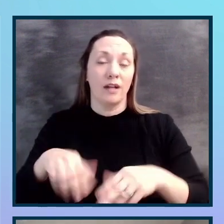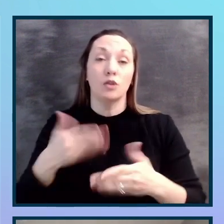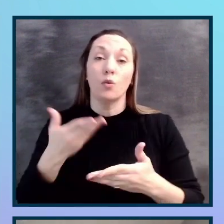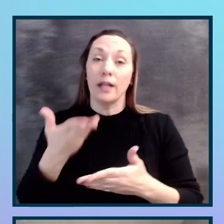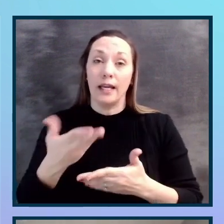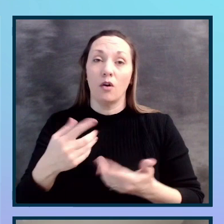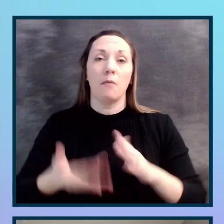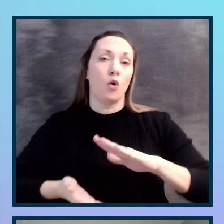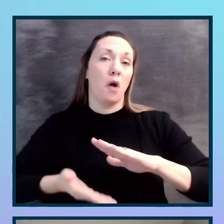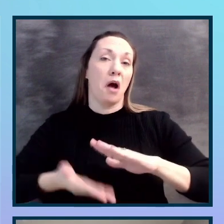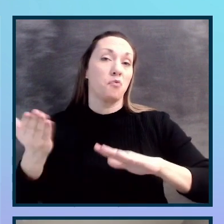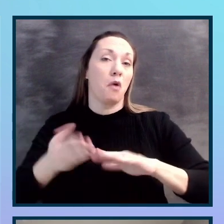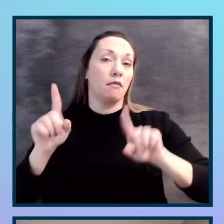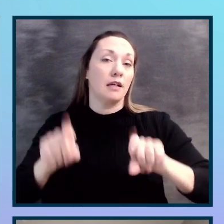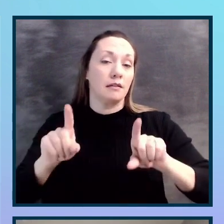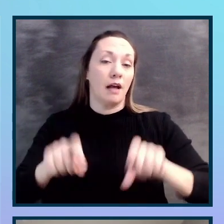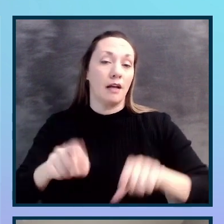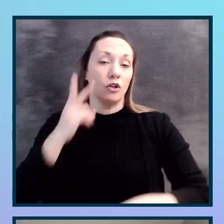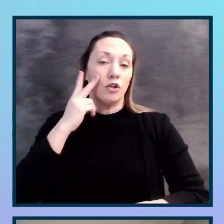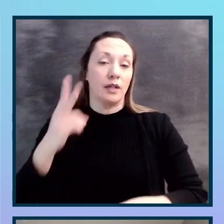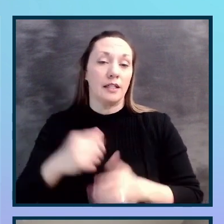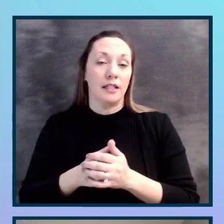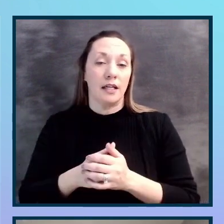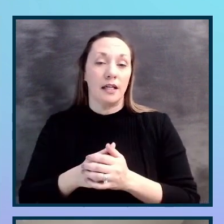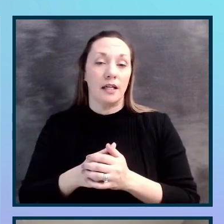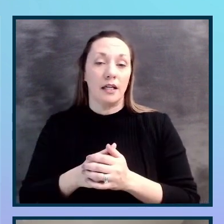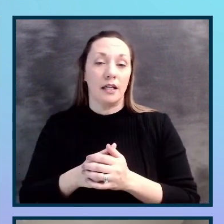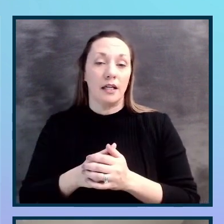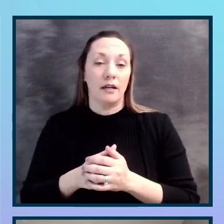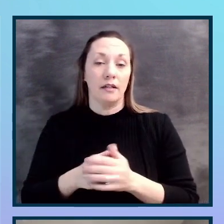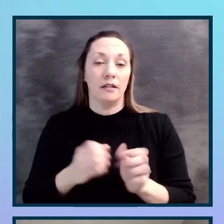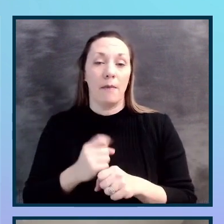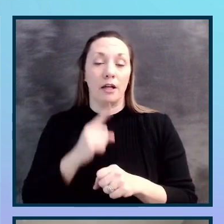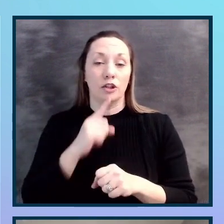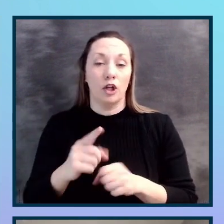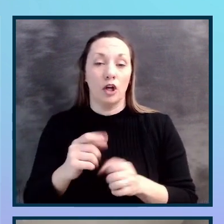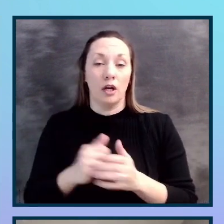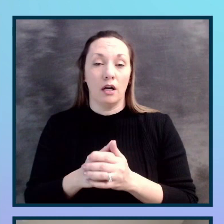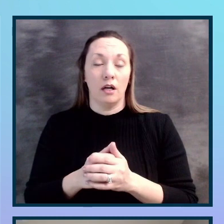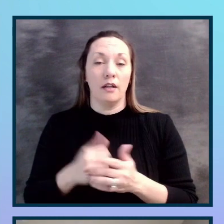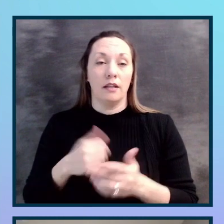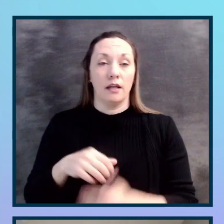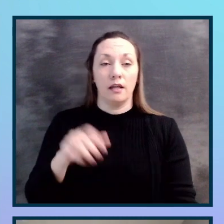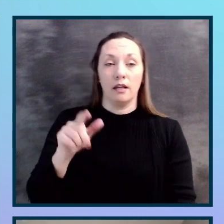and run this test, and you can see that we're actually testing to make sure that the Axe results are